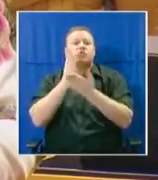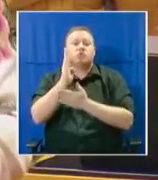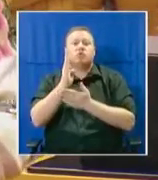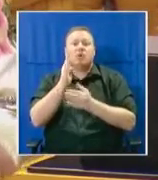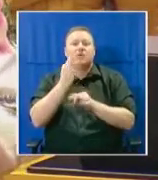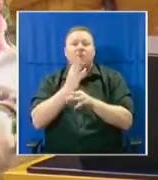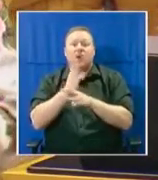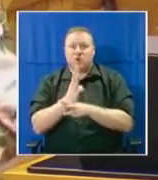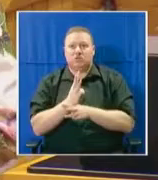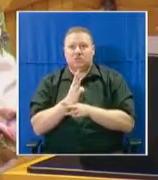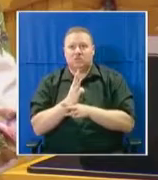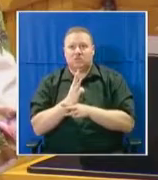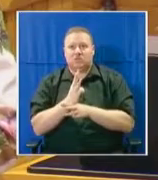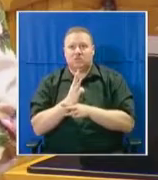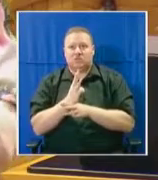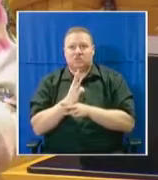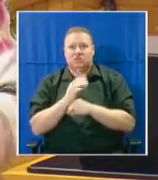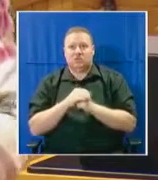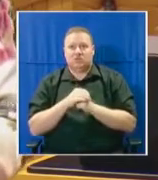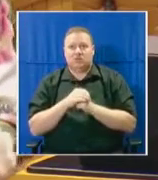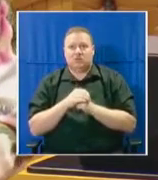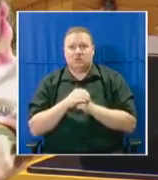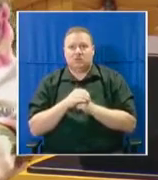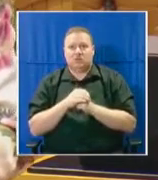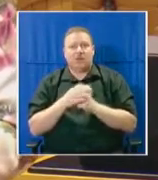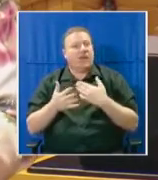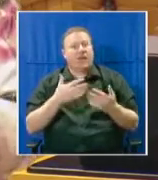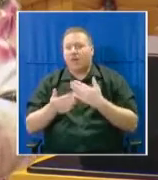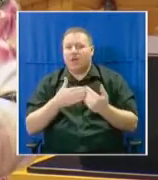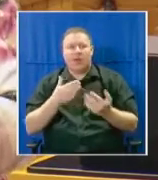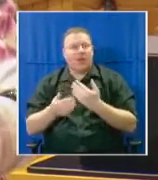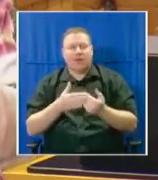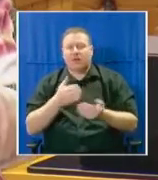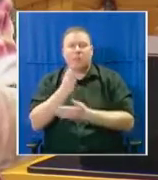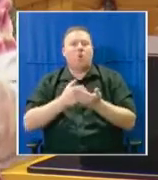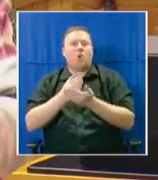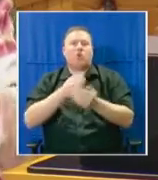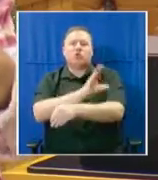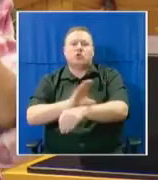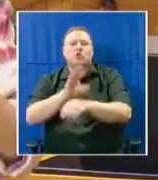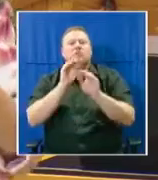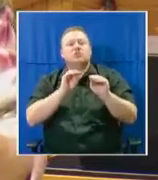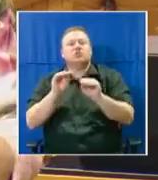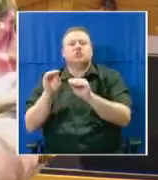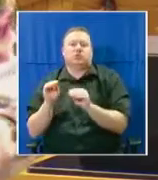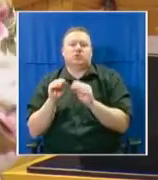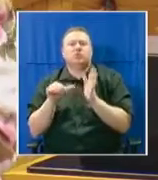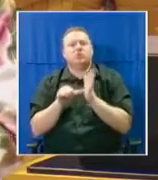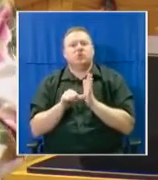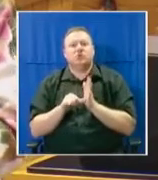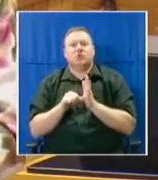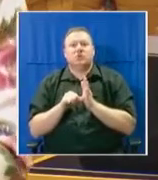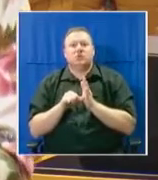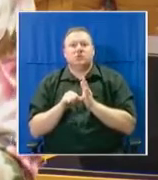particular in the decision of any content that we teach. And the fact that different committees had raised problems, that's